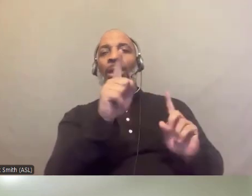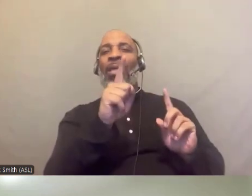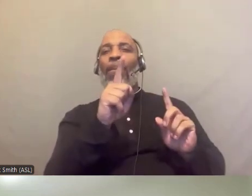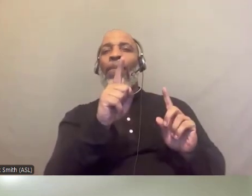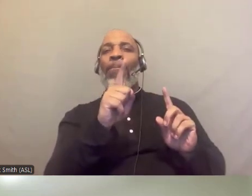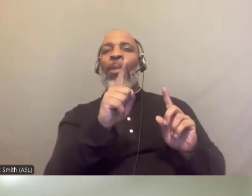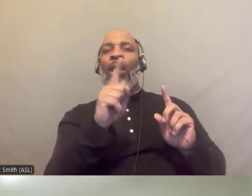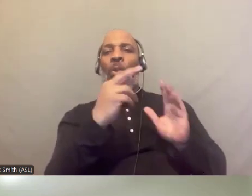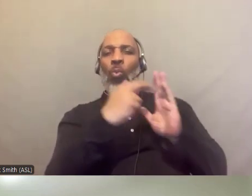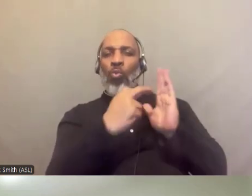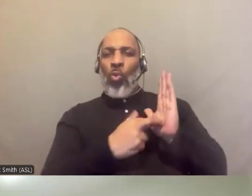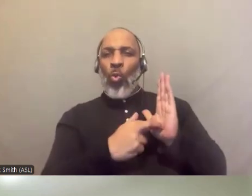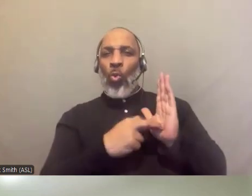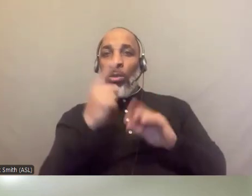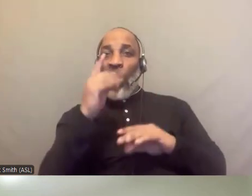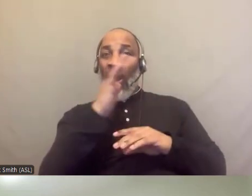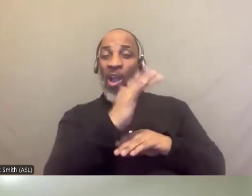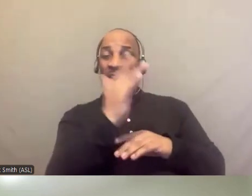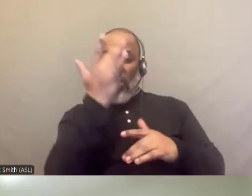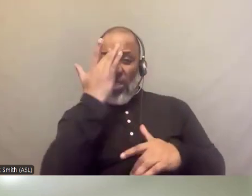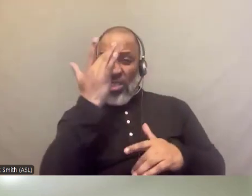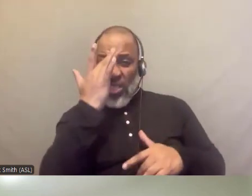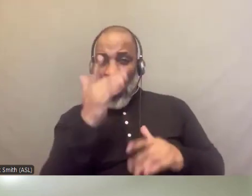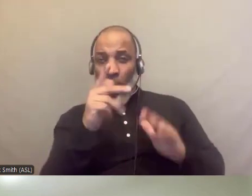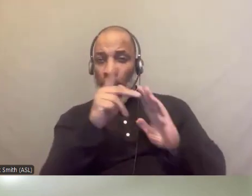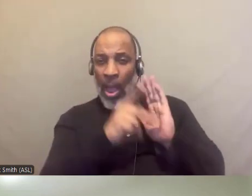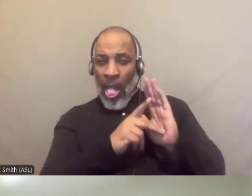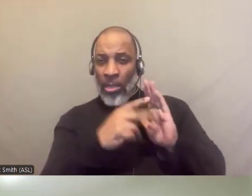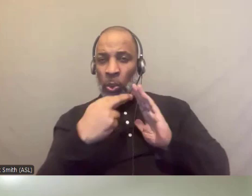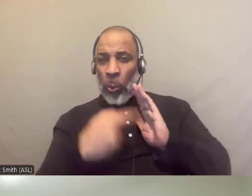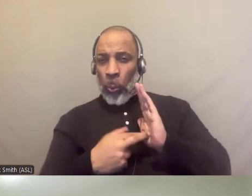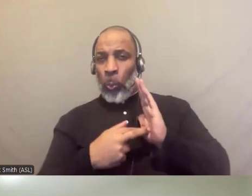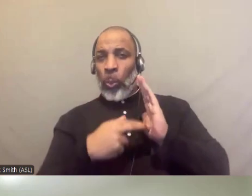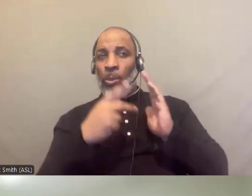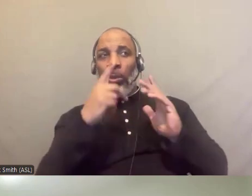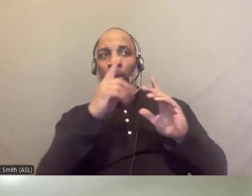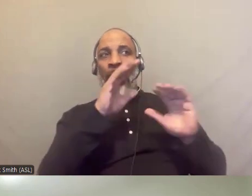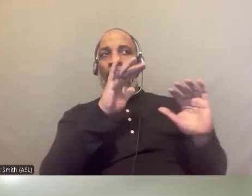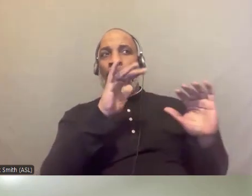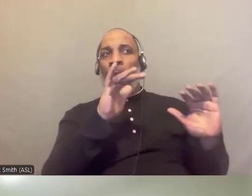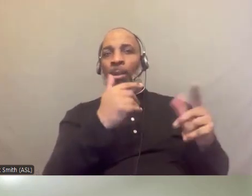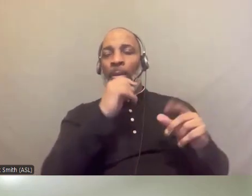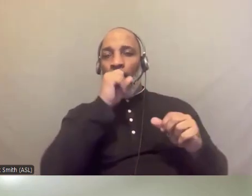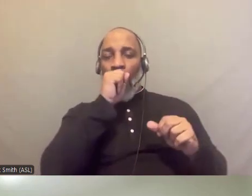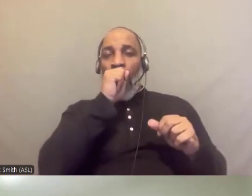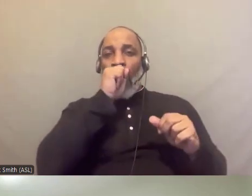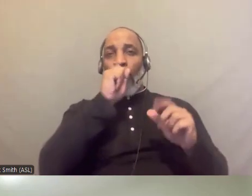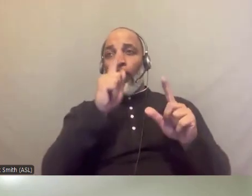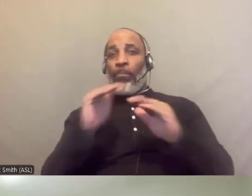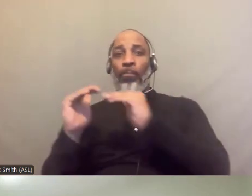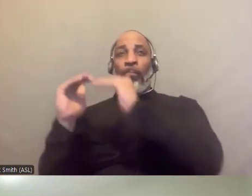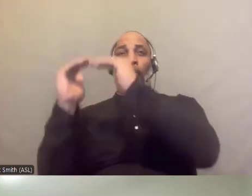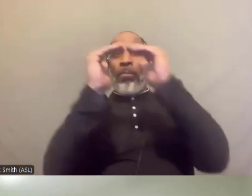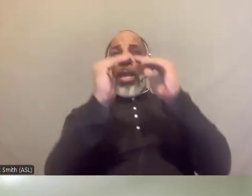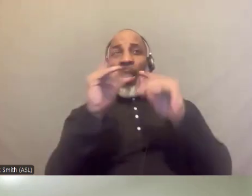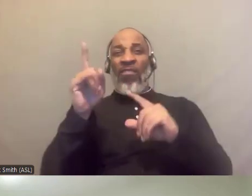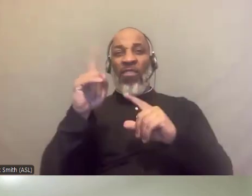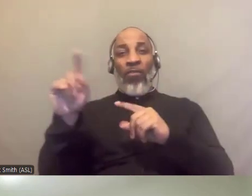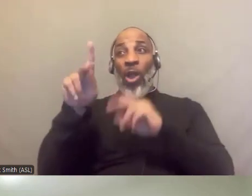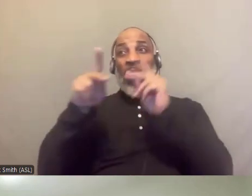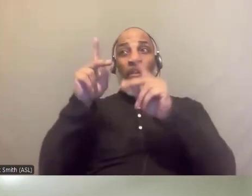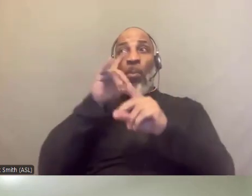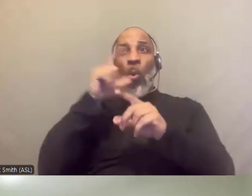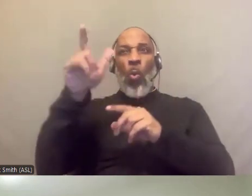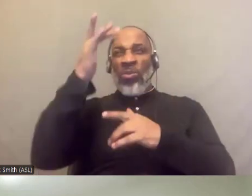more information on how his peers are treated that have also been sick. Have they also been terminated